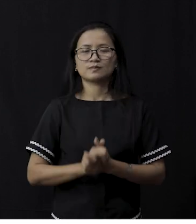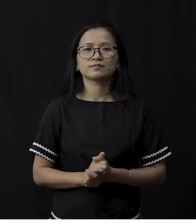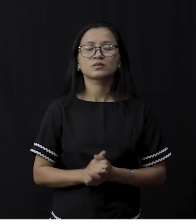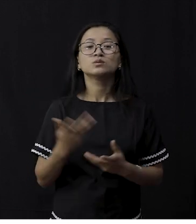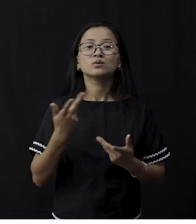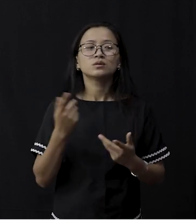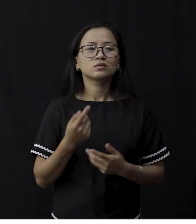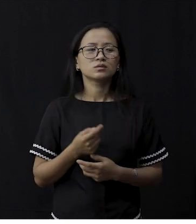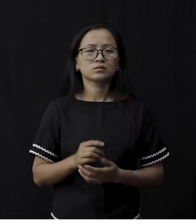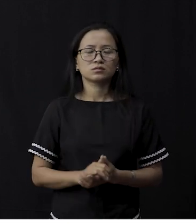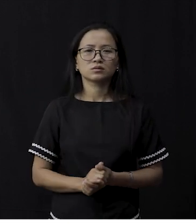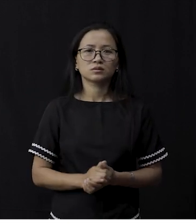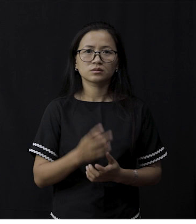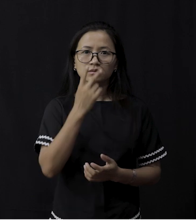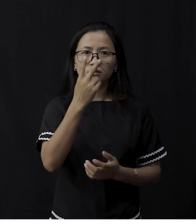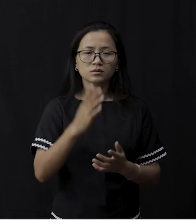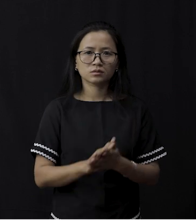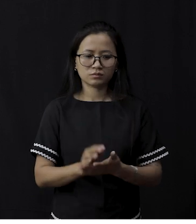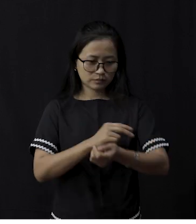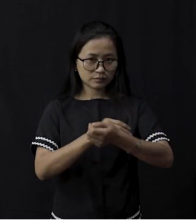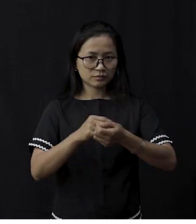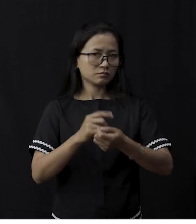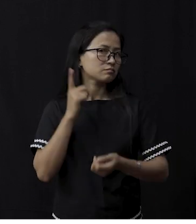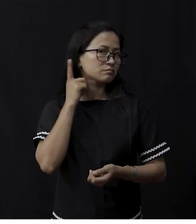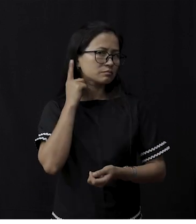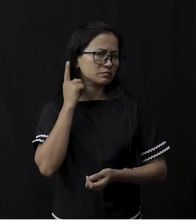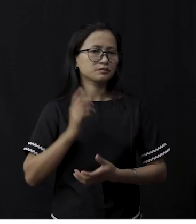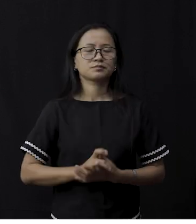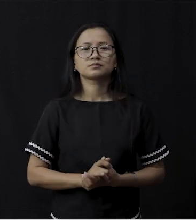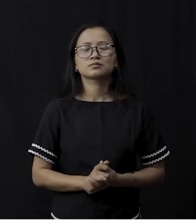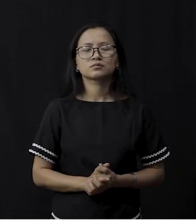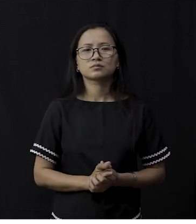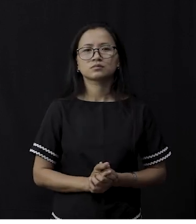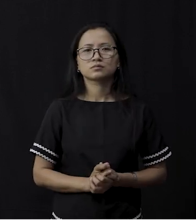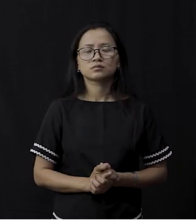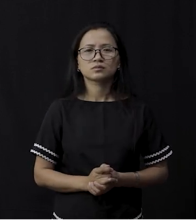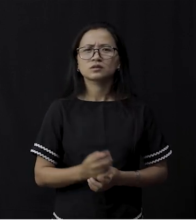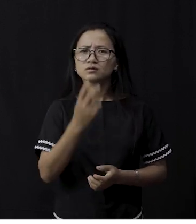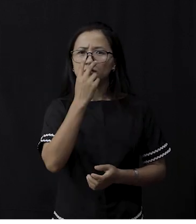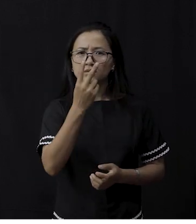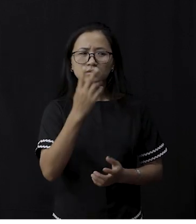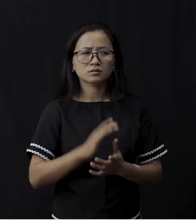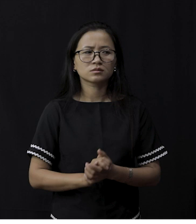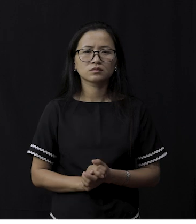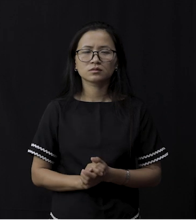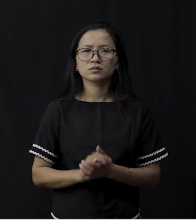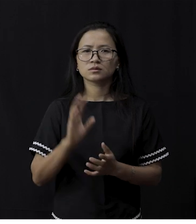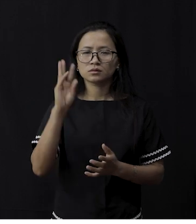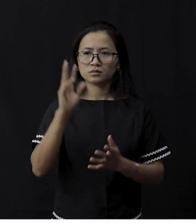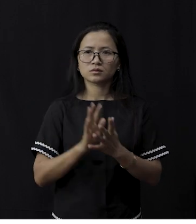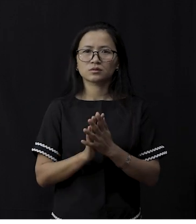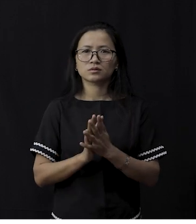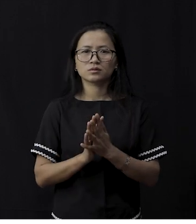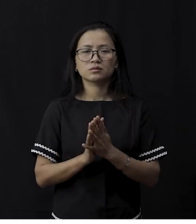What is this? This also has a name. Ears. And then let me see. Okay, this also has a